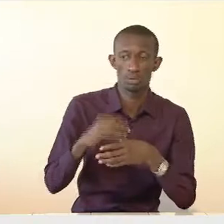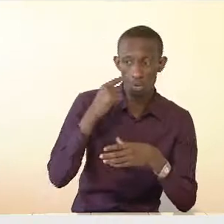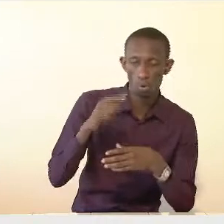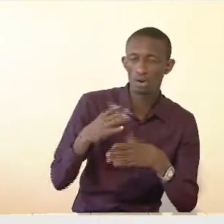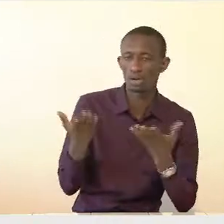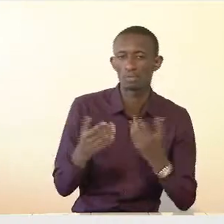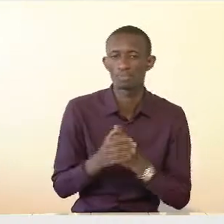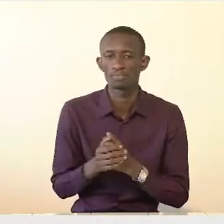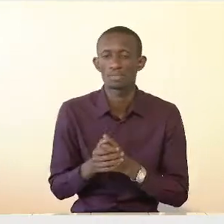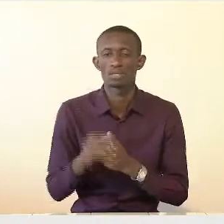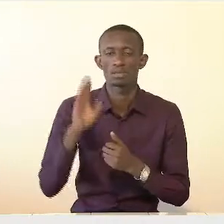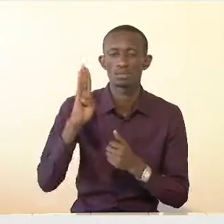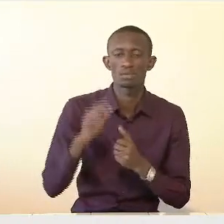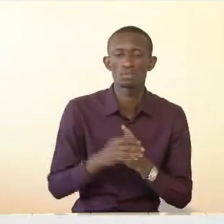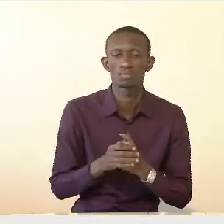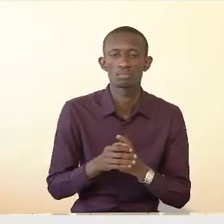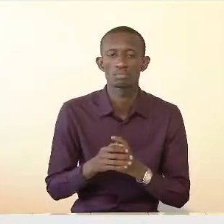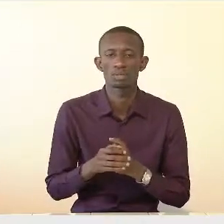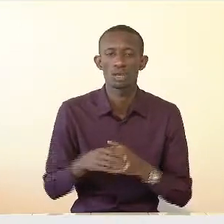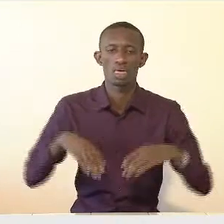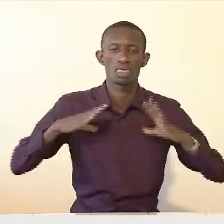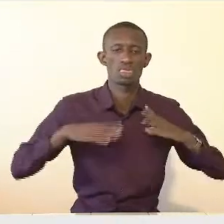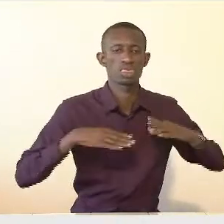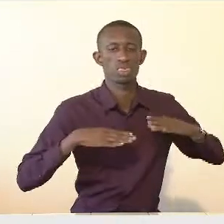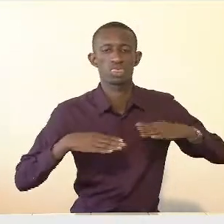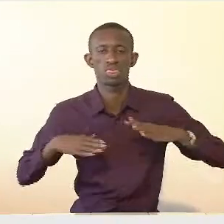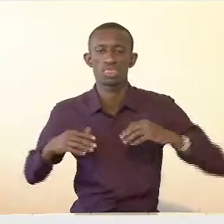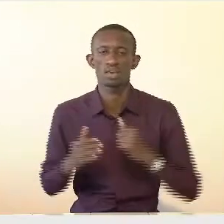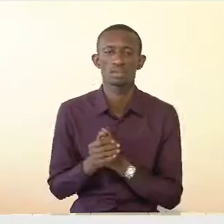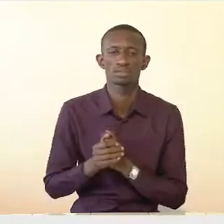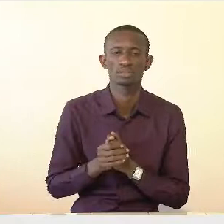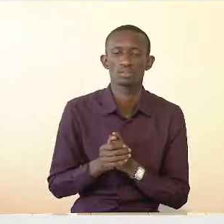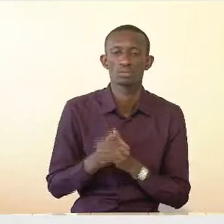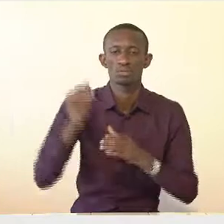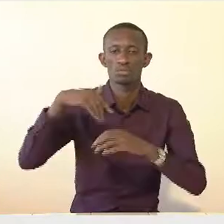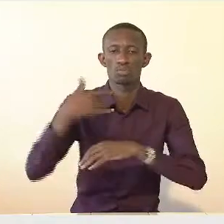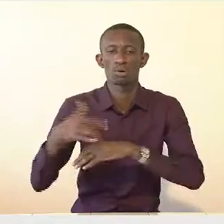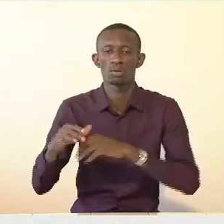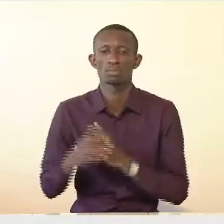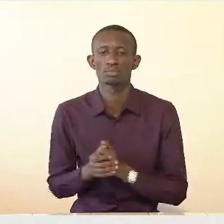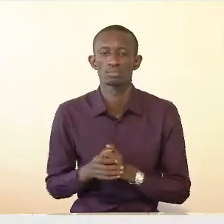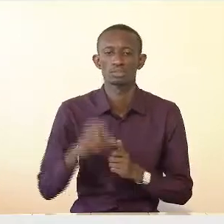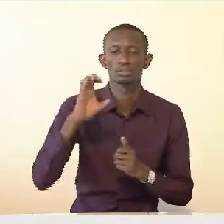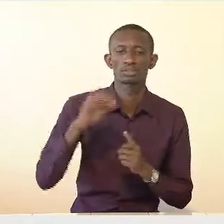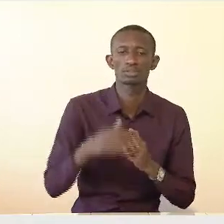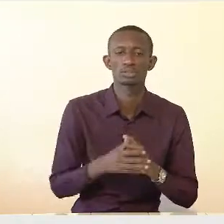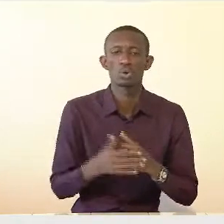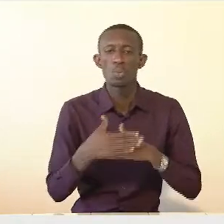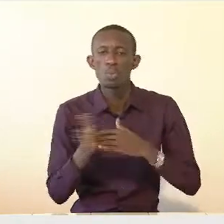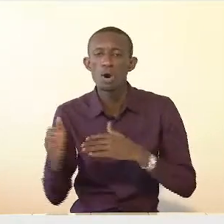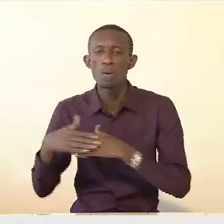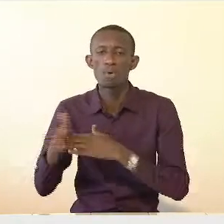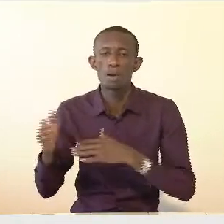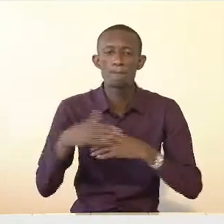B, relaxation of the arterioles so that the skin capillaries carry more blood. C, opening of the pores